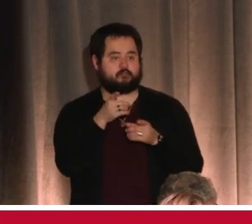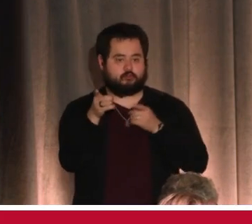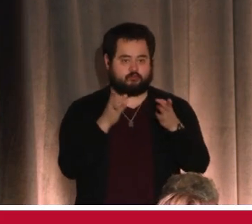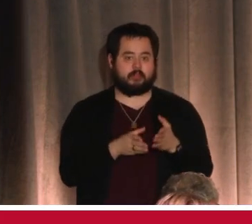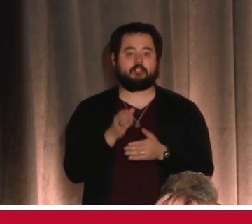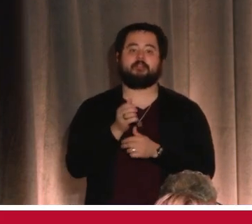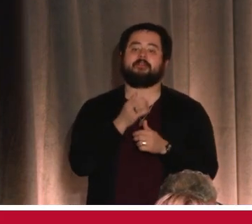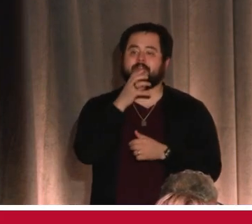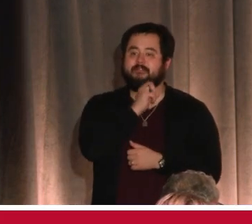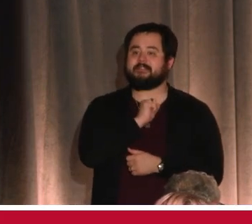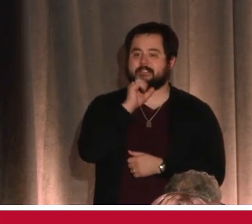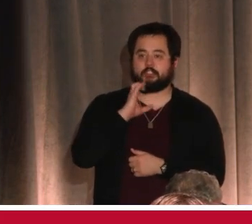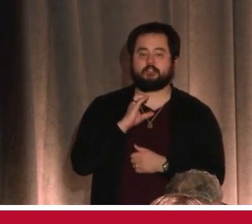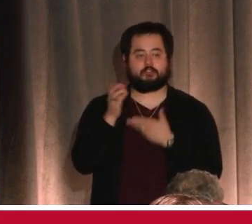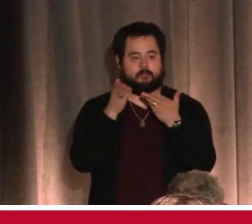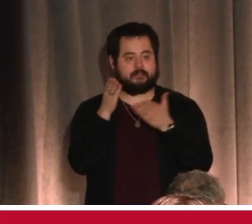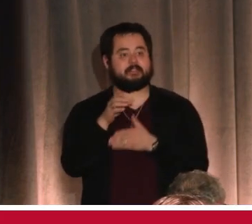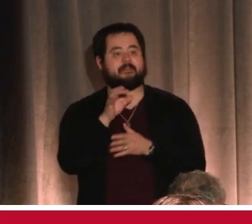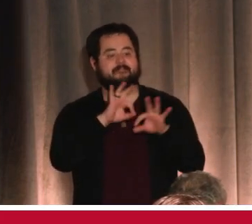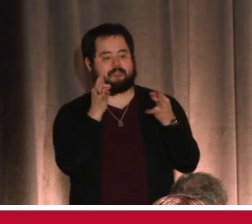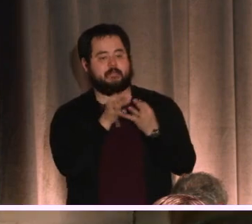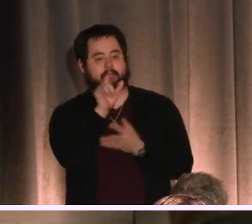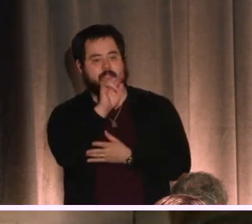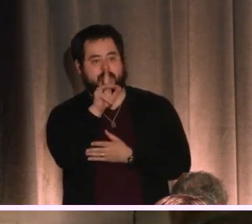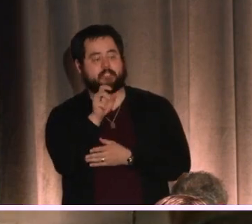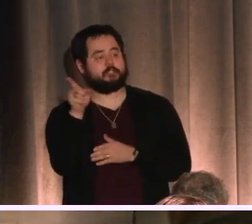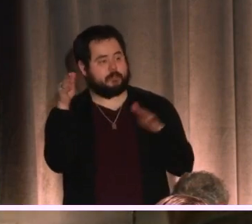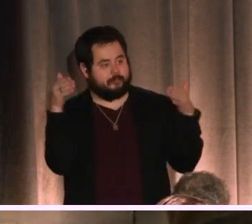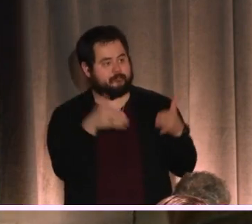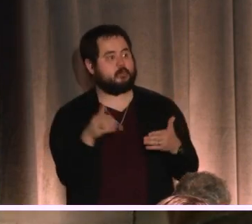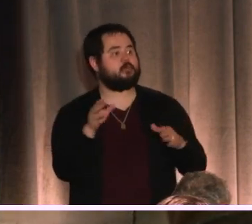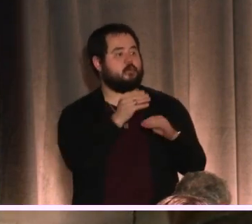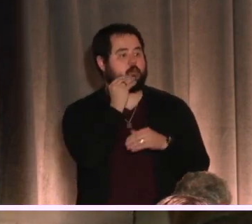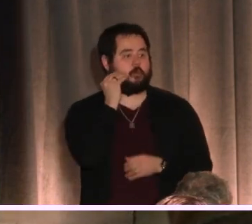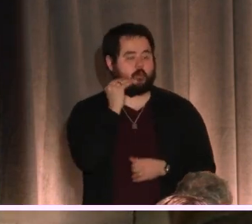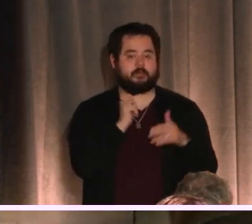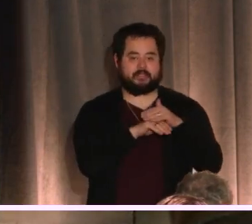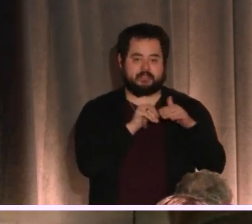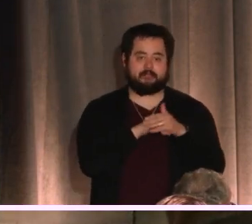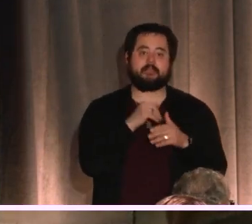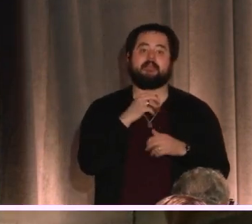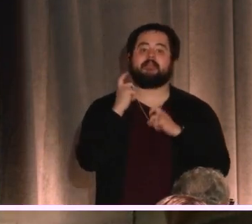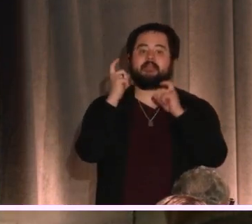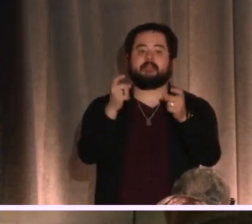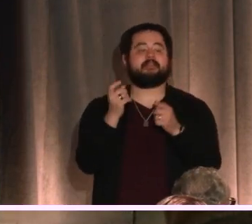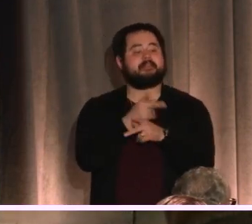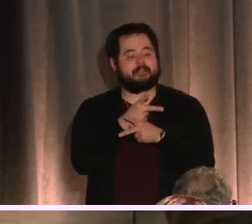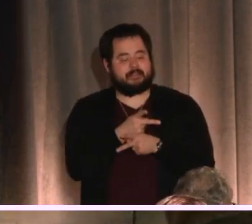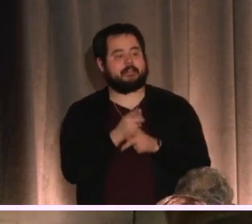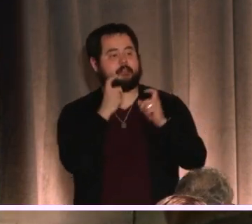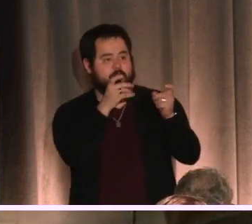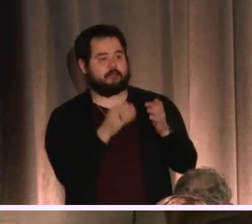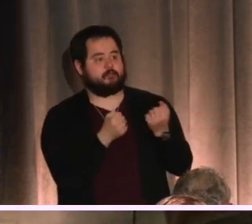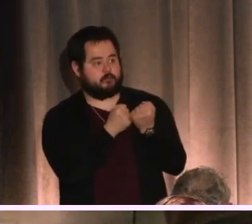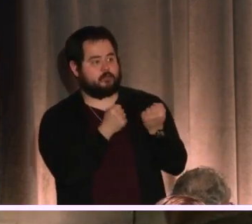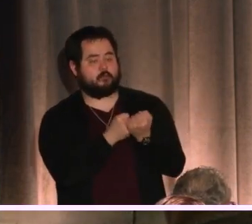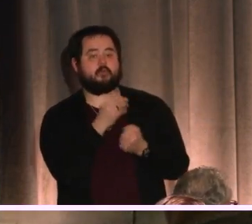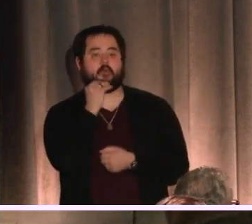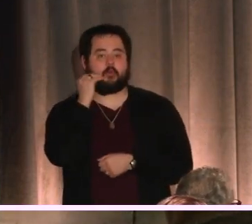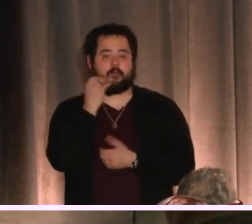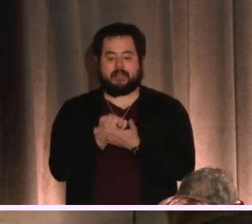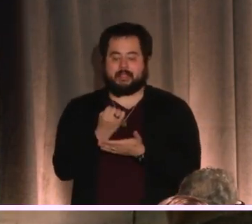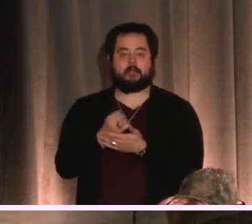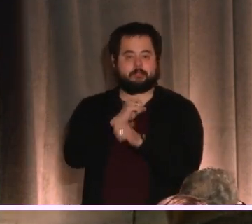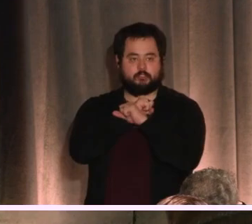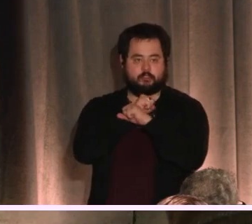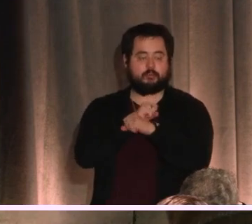Links, Heather focuses on home accessibility, caregiver support, and economic security. Previously, Heather led